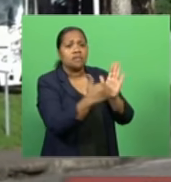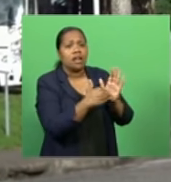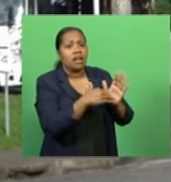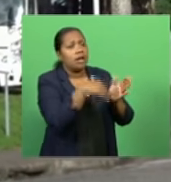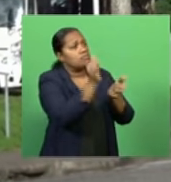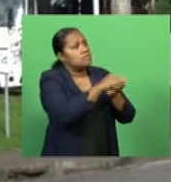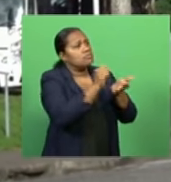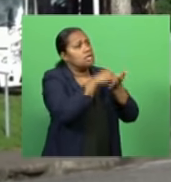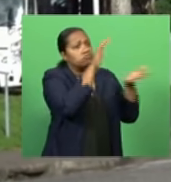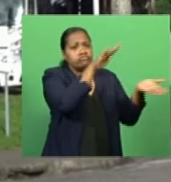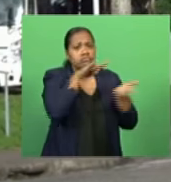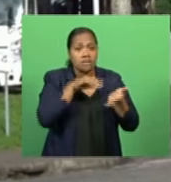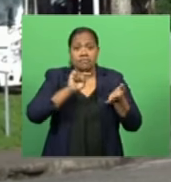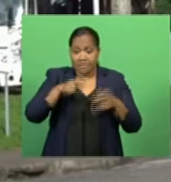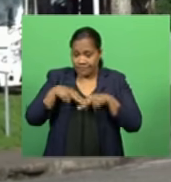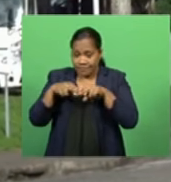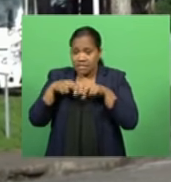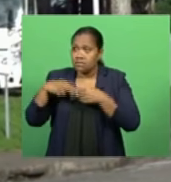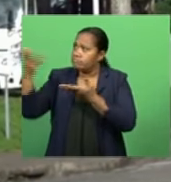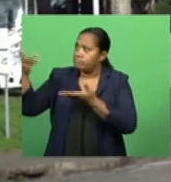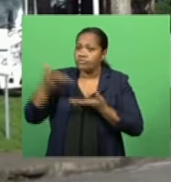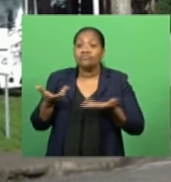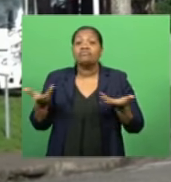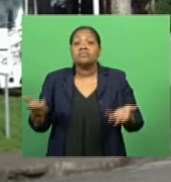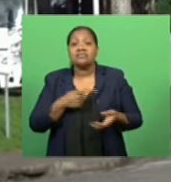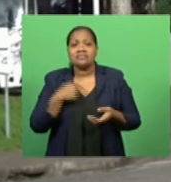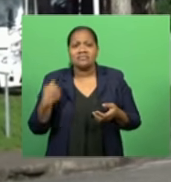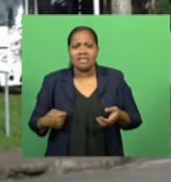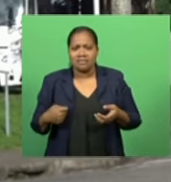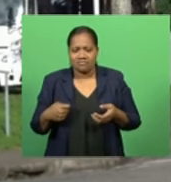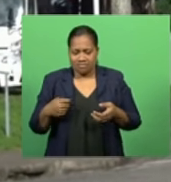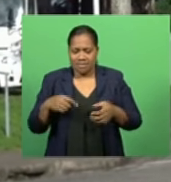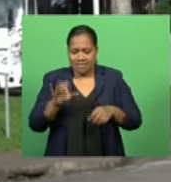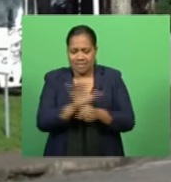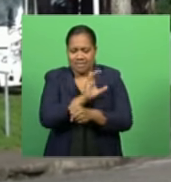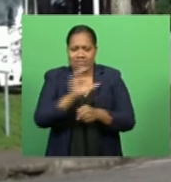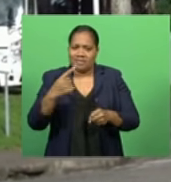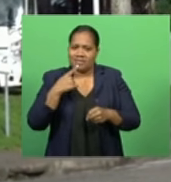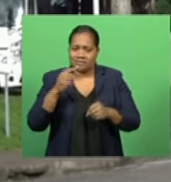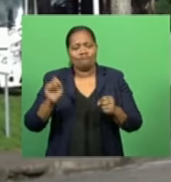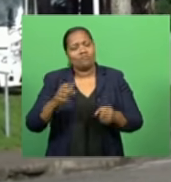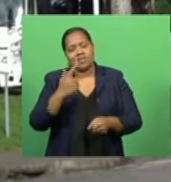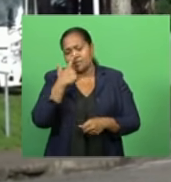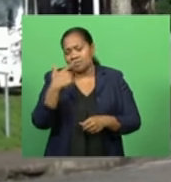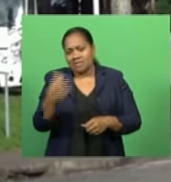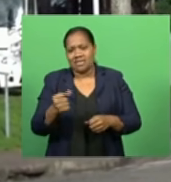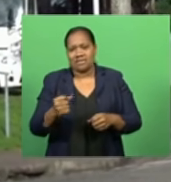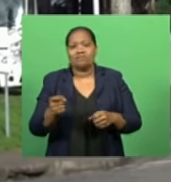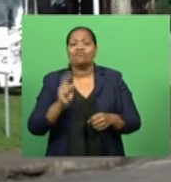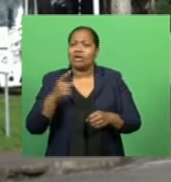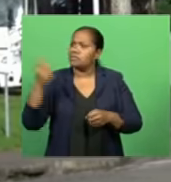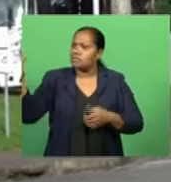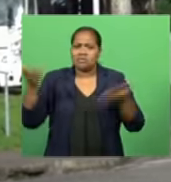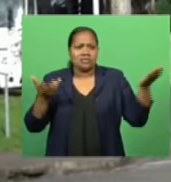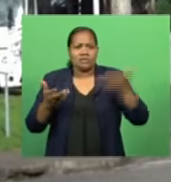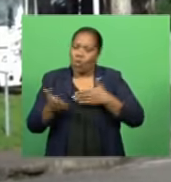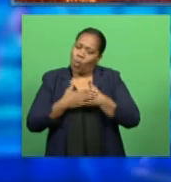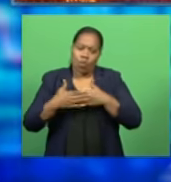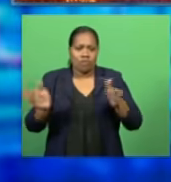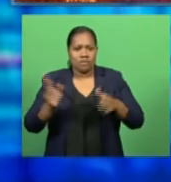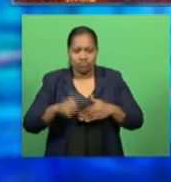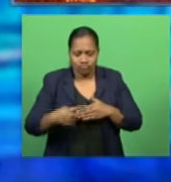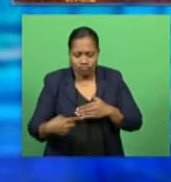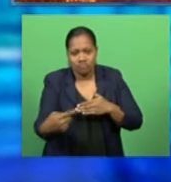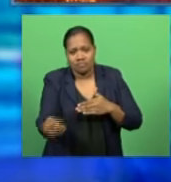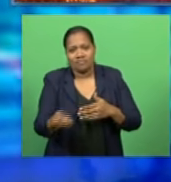in China. Both companies say they are fortunate the supply chain remains open. Kritika Kumar, FBC News.